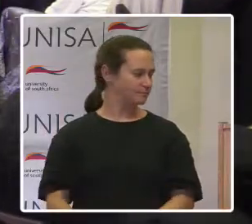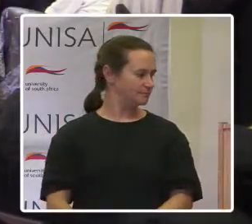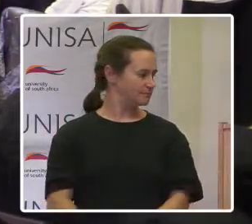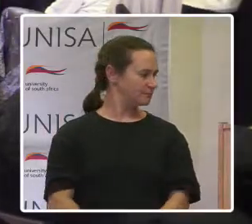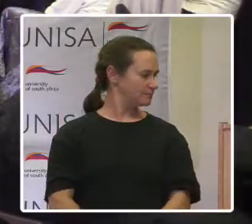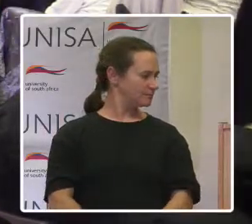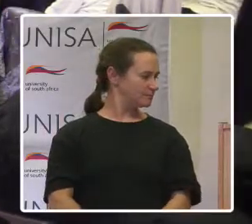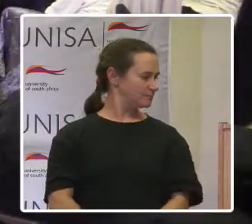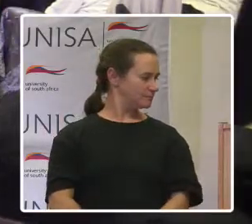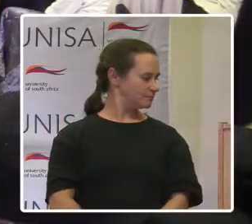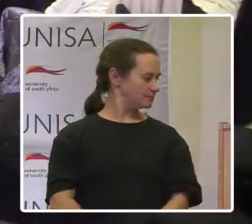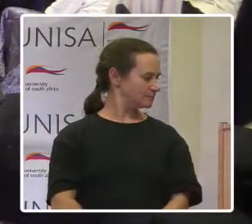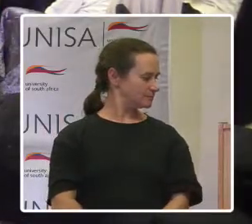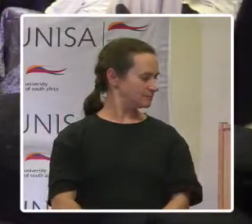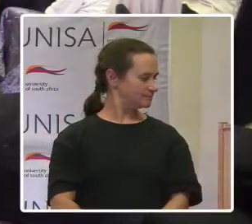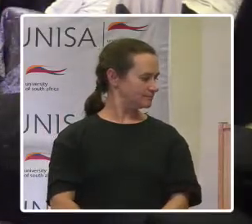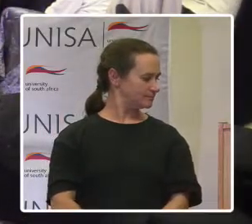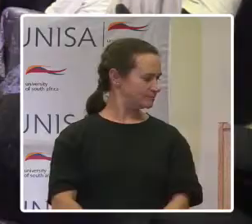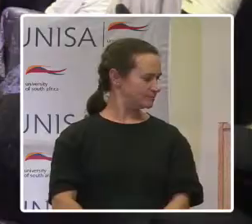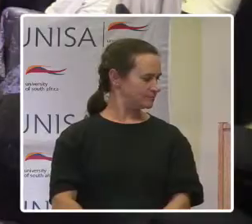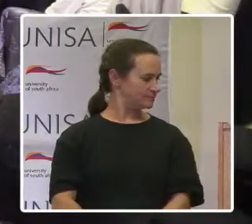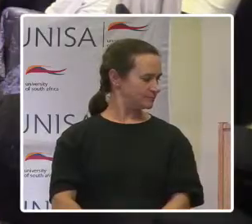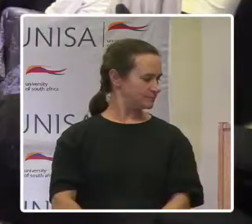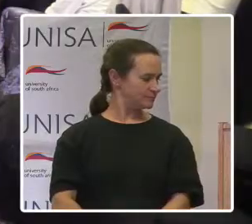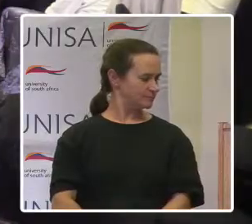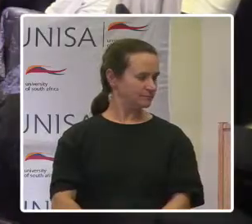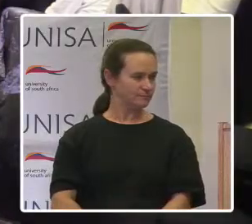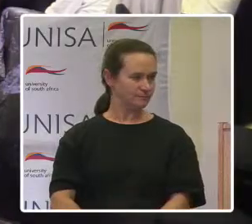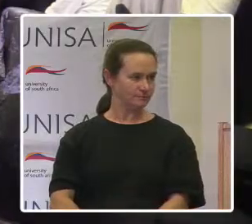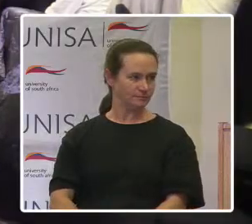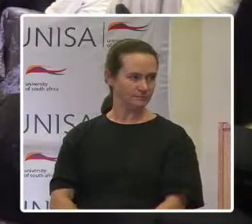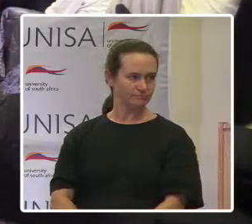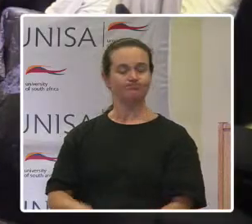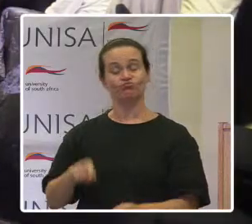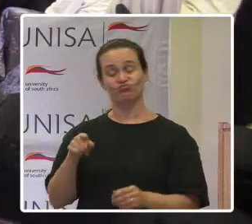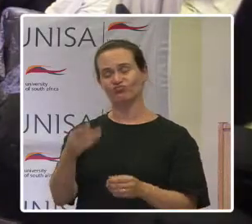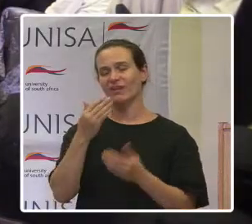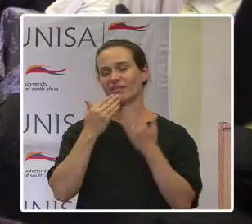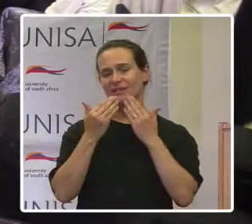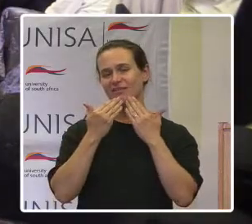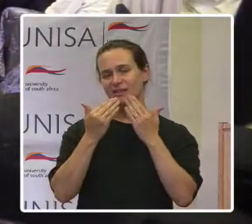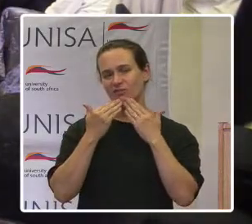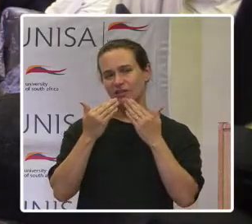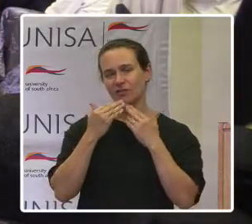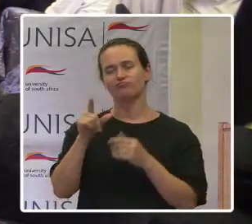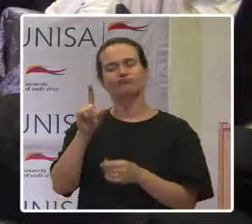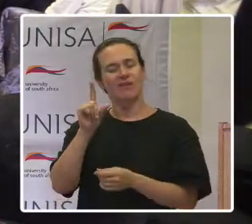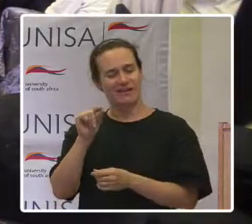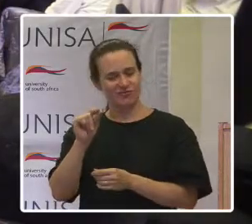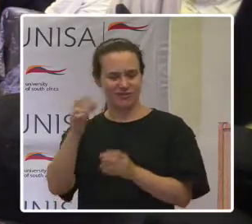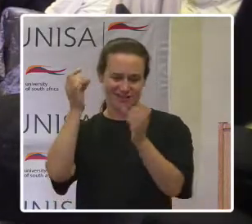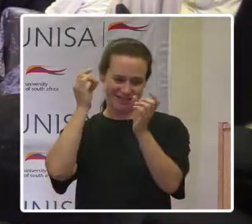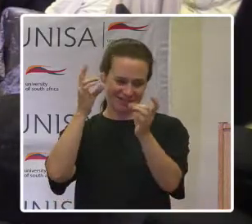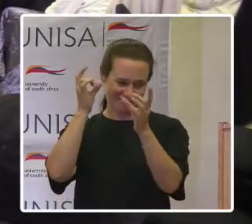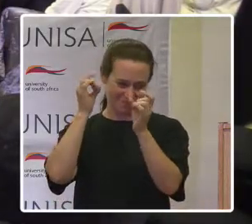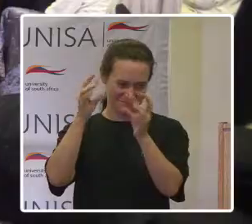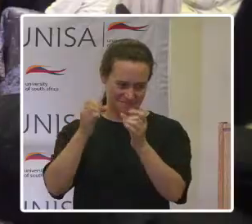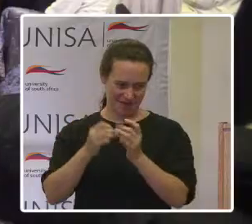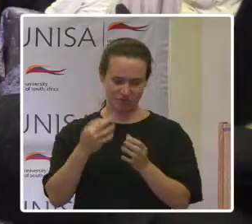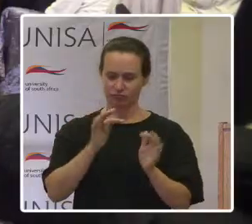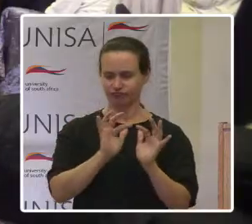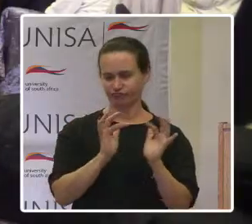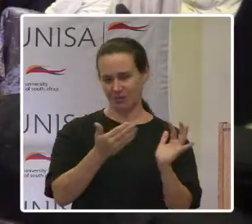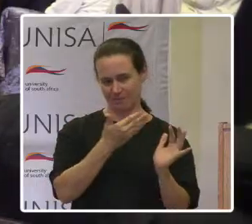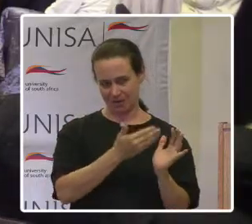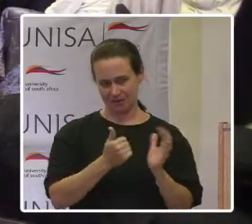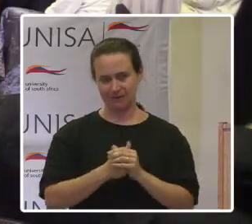Thank you, colleagues. What an interesting information that was shared here from our